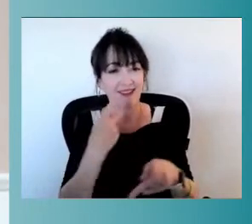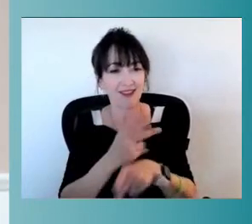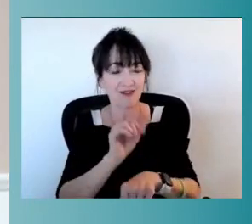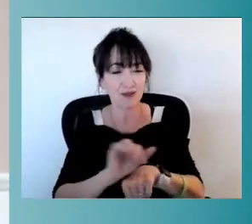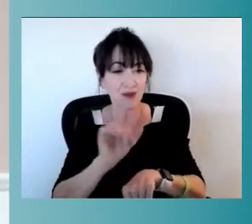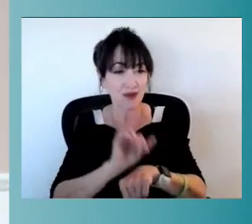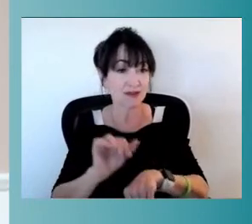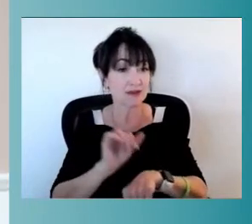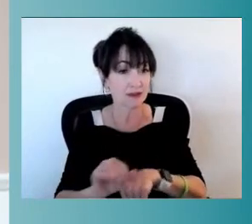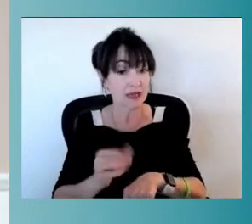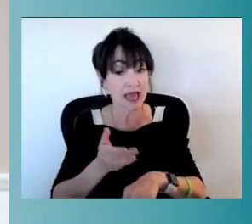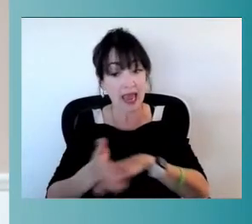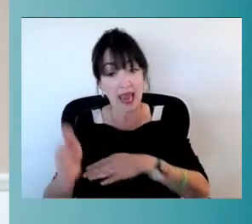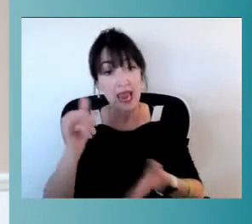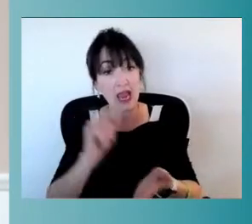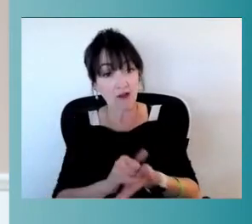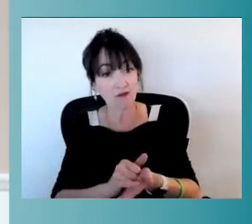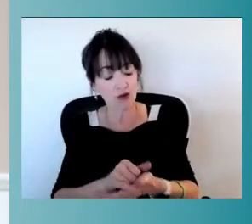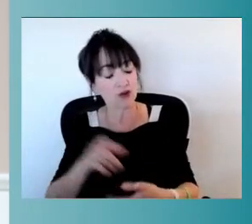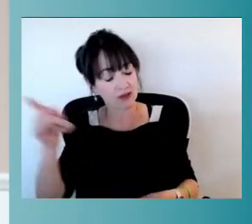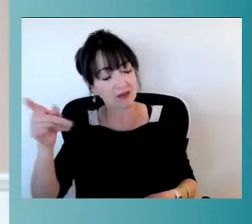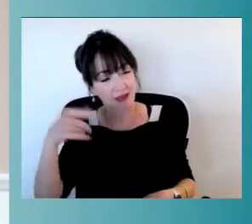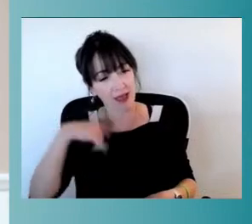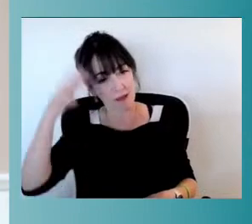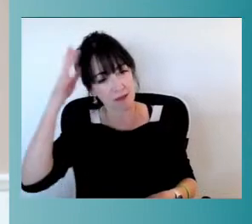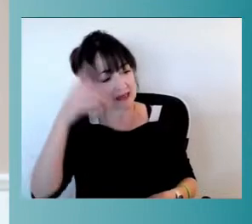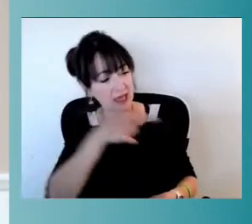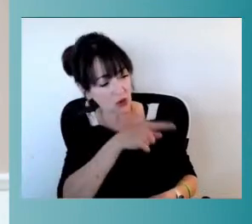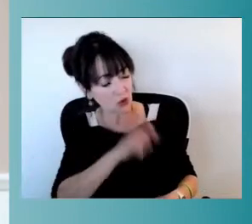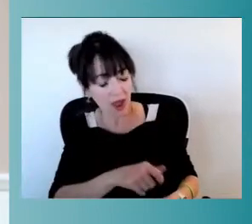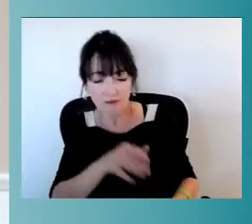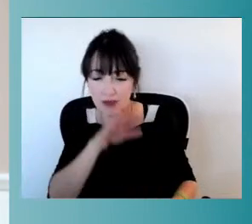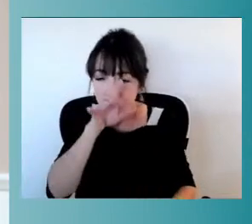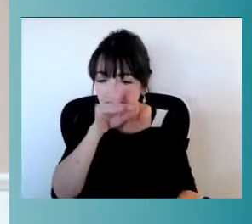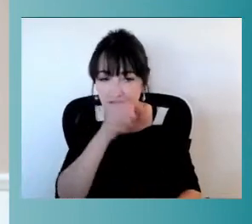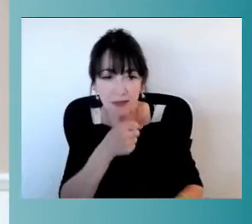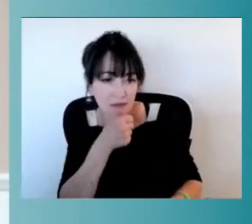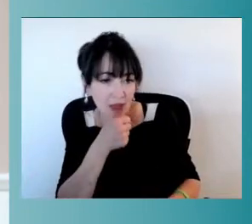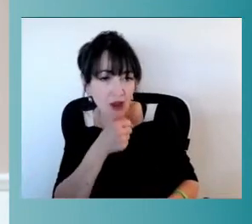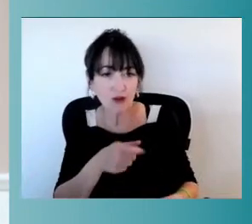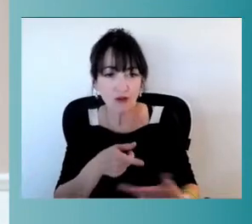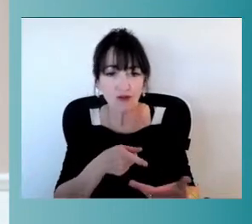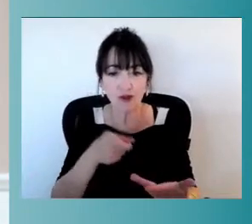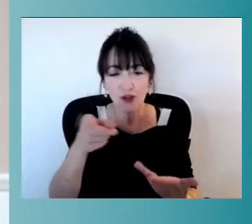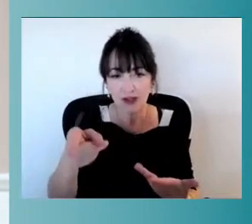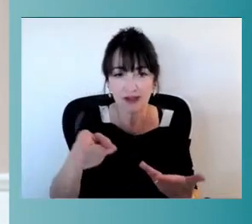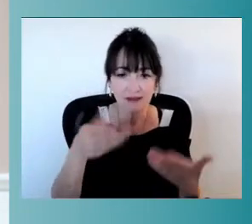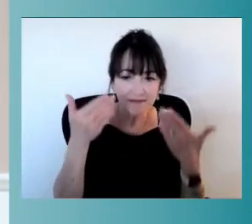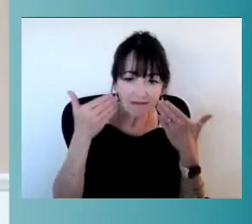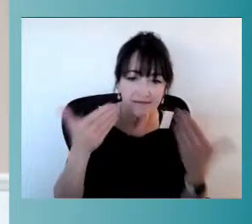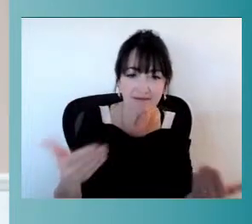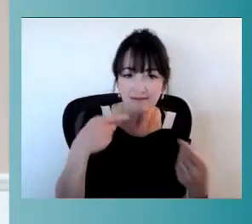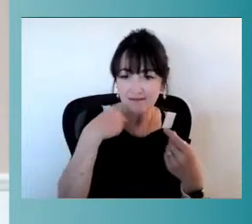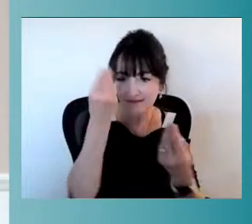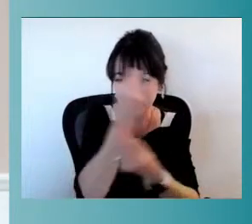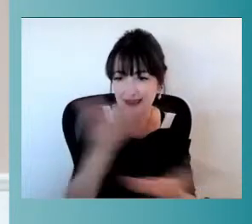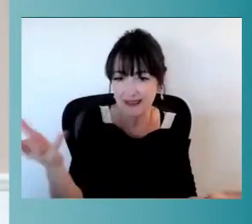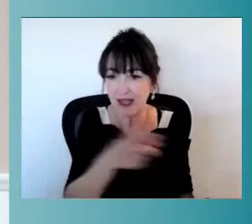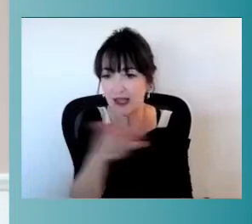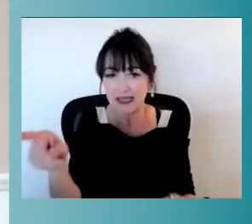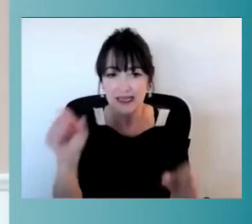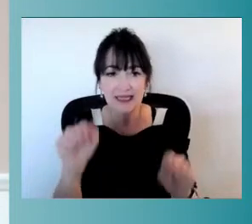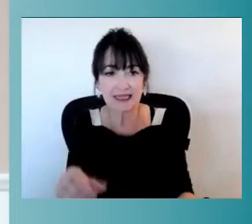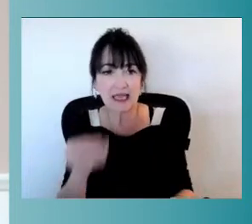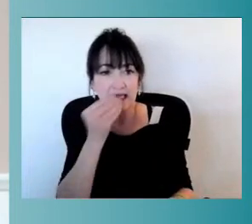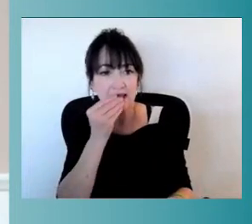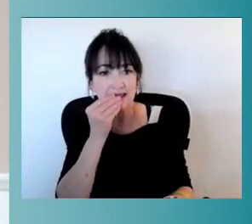dad was like, Sophia, you gotta get on the mic. Like, you gotta tell them that you gotta go. You gotta tell them that they can eat and stuff. And I was like, back in the day, you remember like